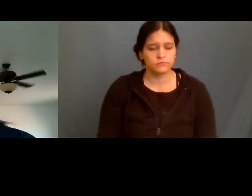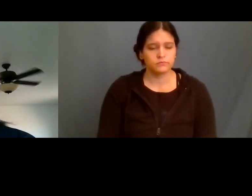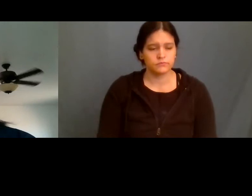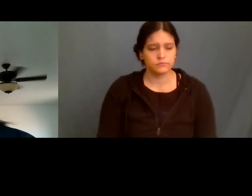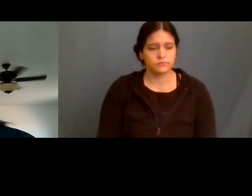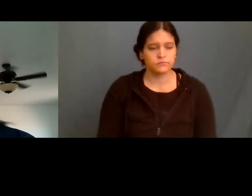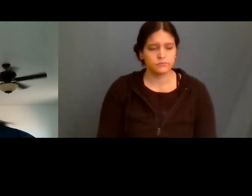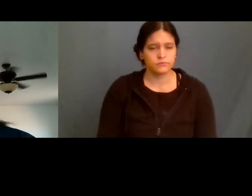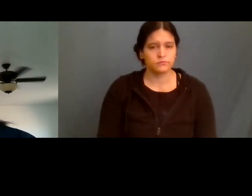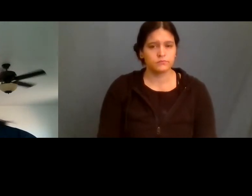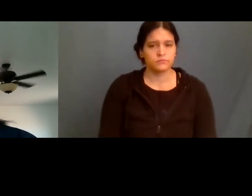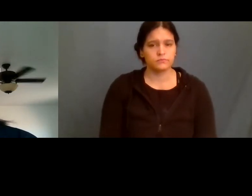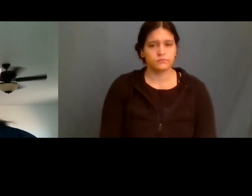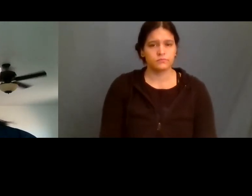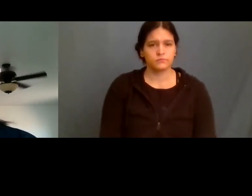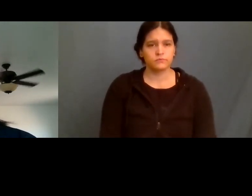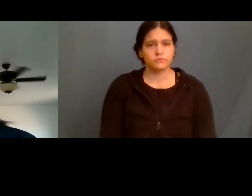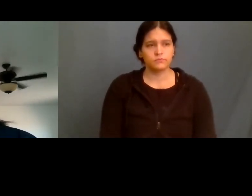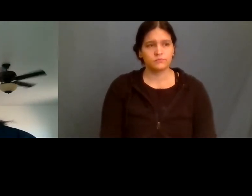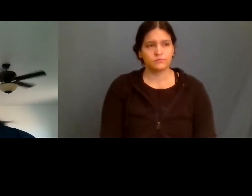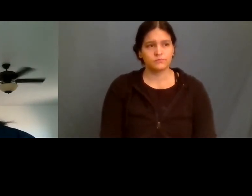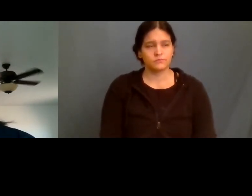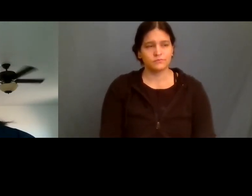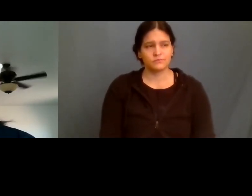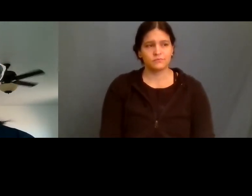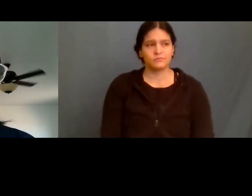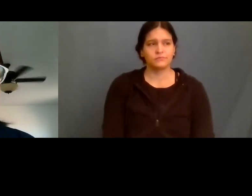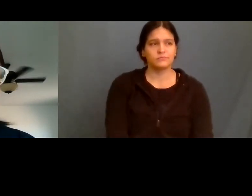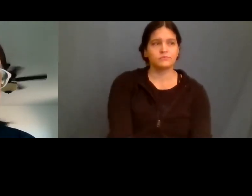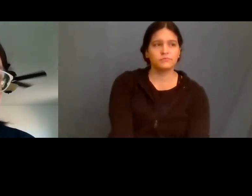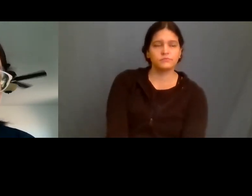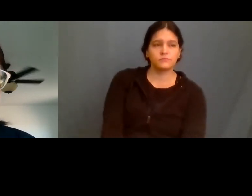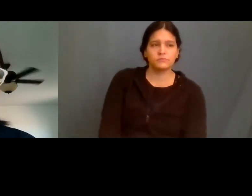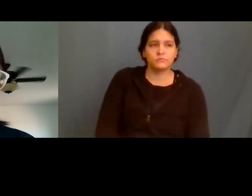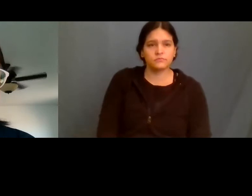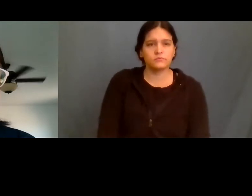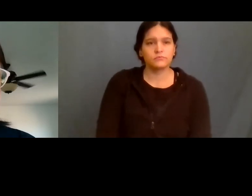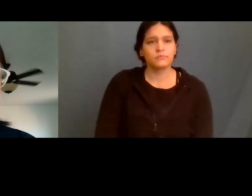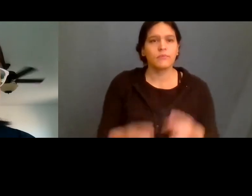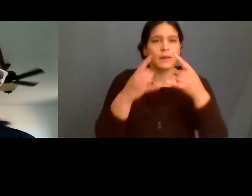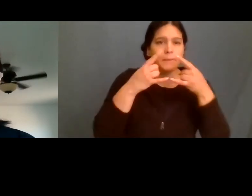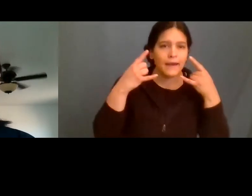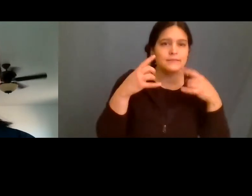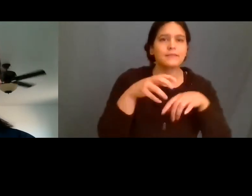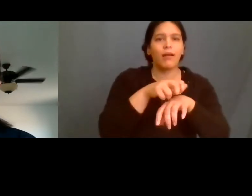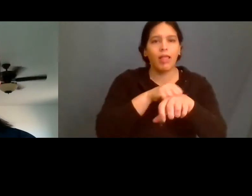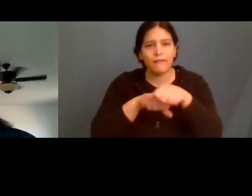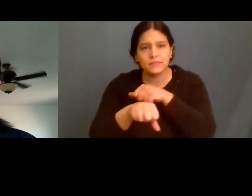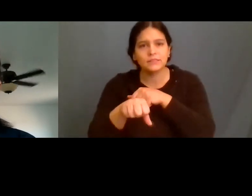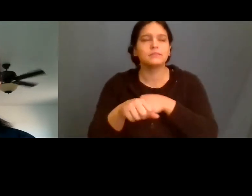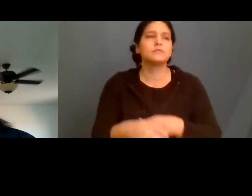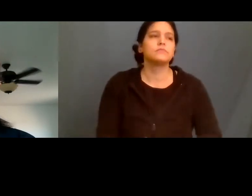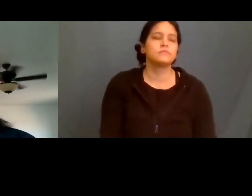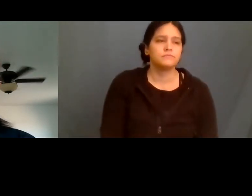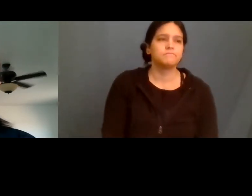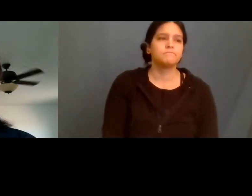Hollo appointed. Arch the Beta Hollo. Mask and gloves, a Athishne. Saho,